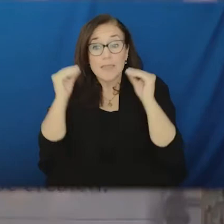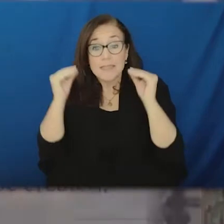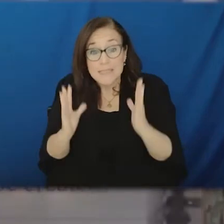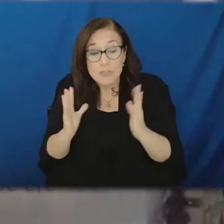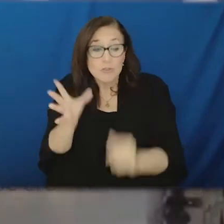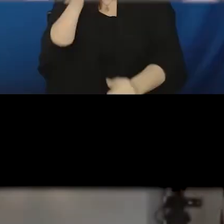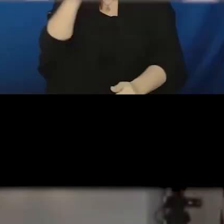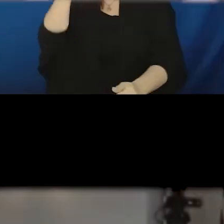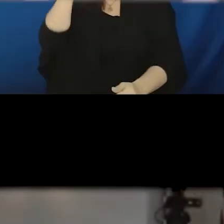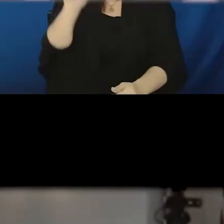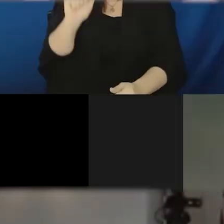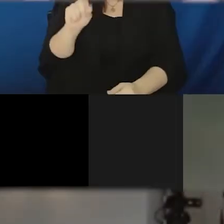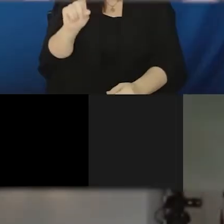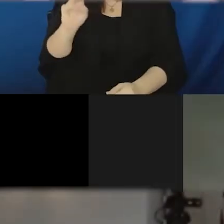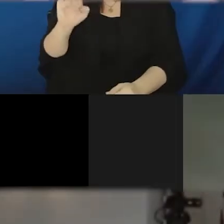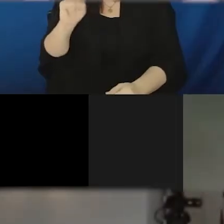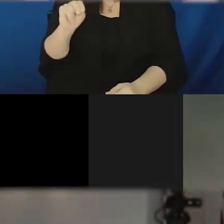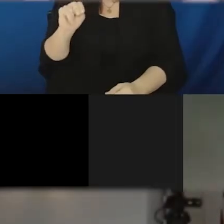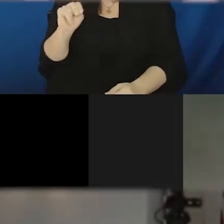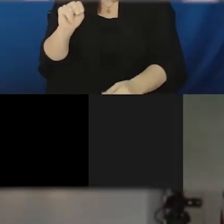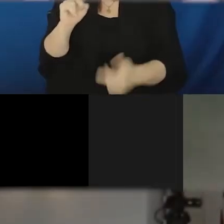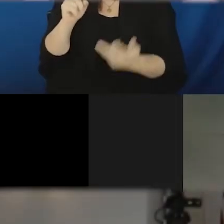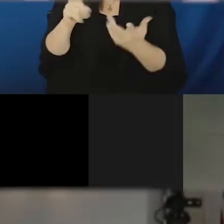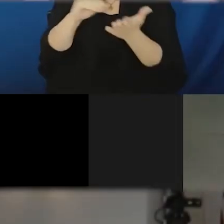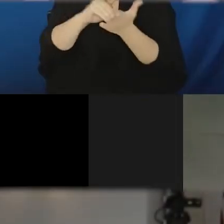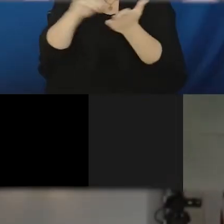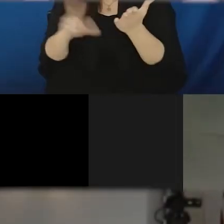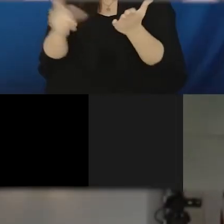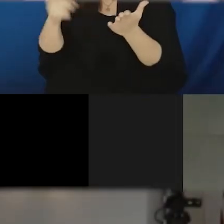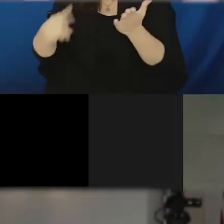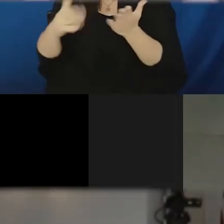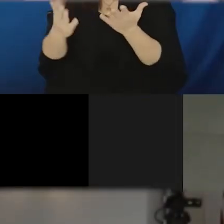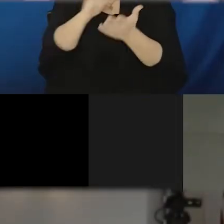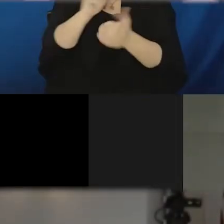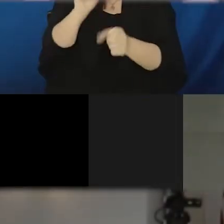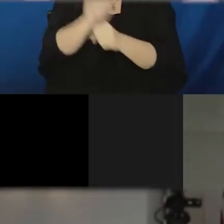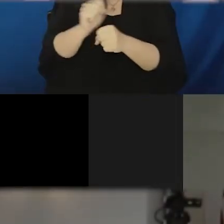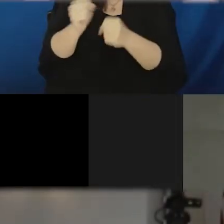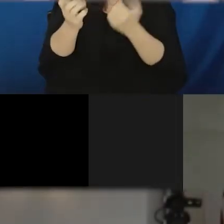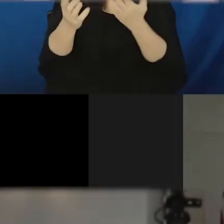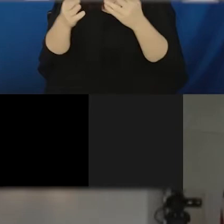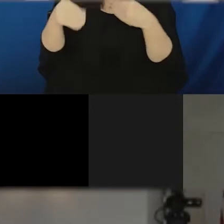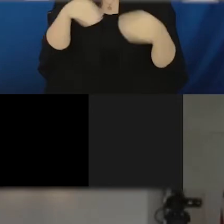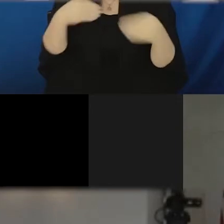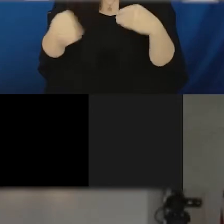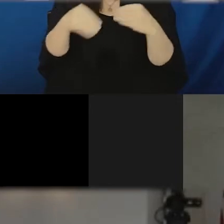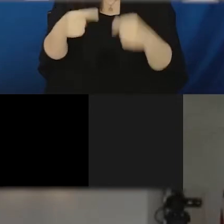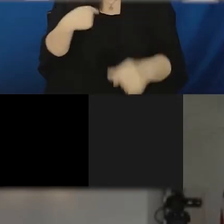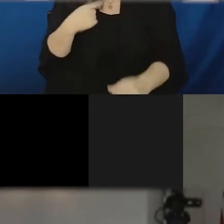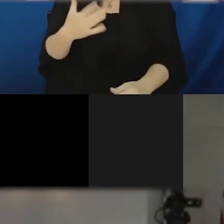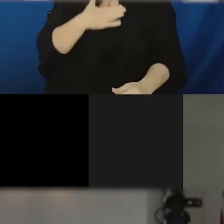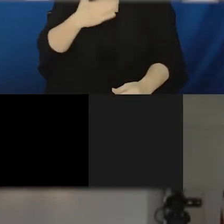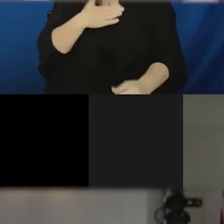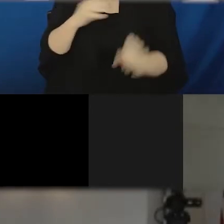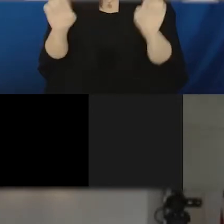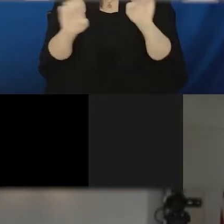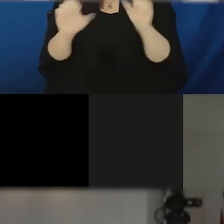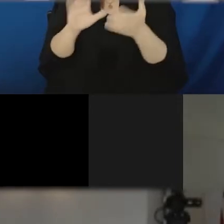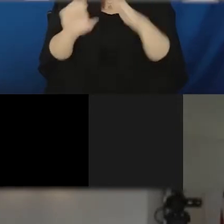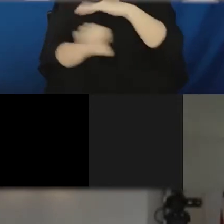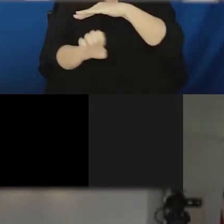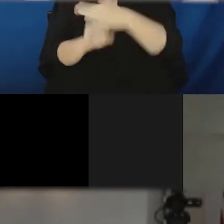and the students for being so flexible. I am extremely happy that elementary's back, and can't tell you